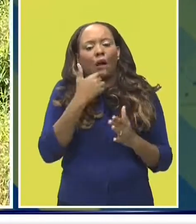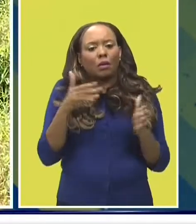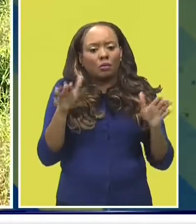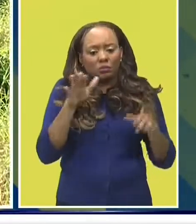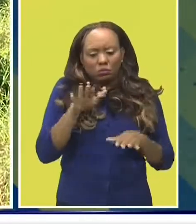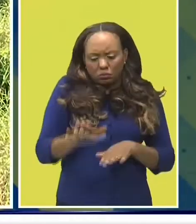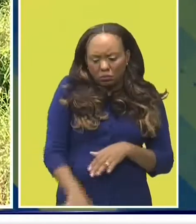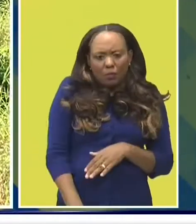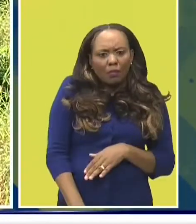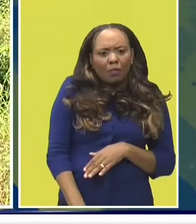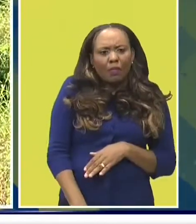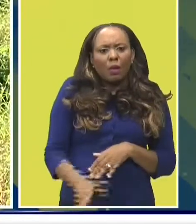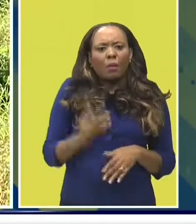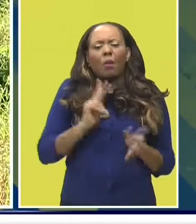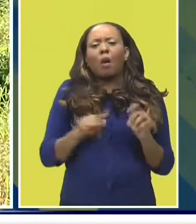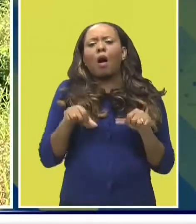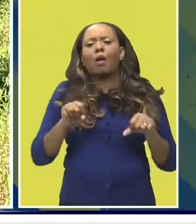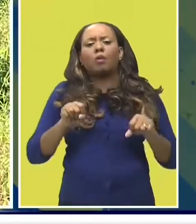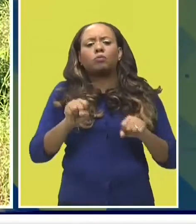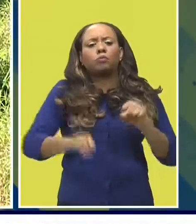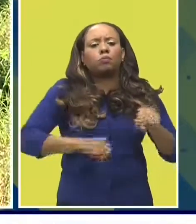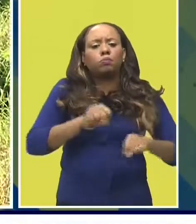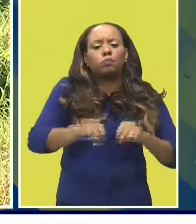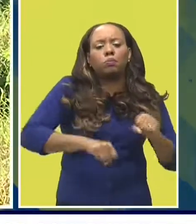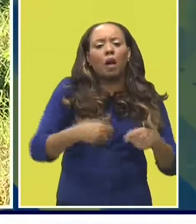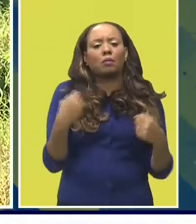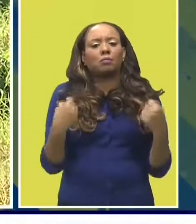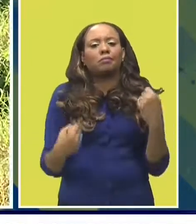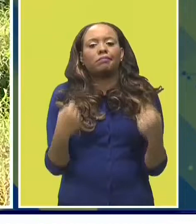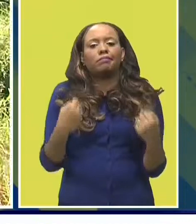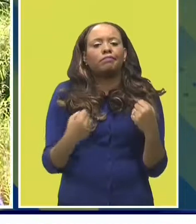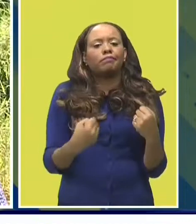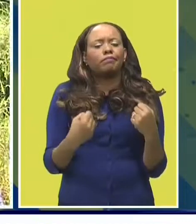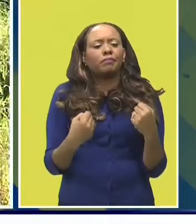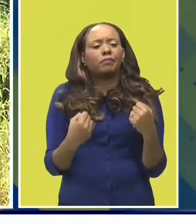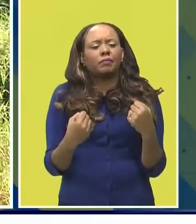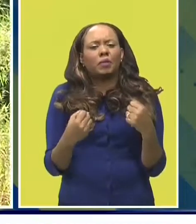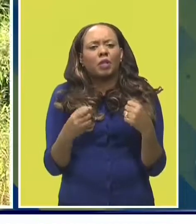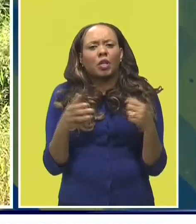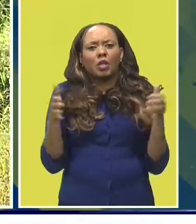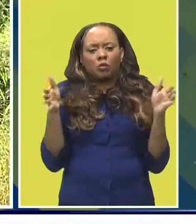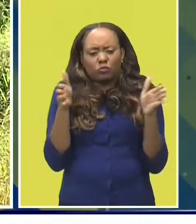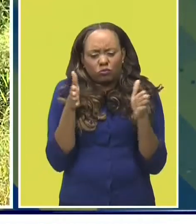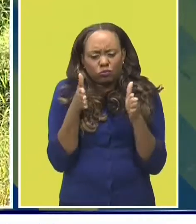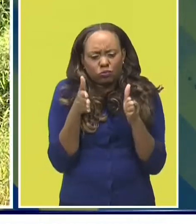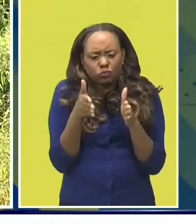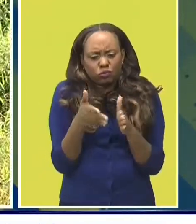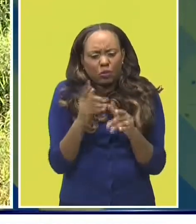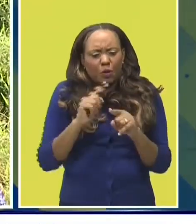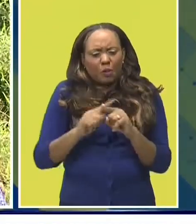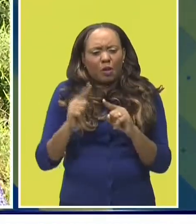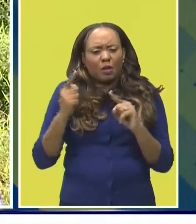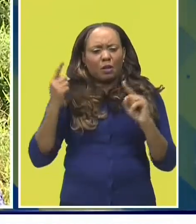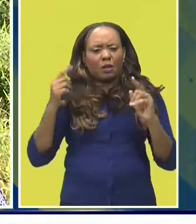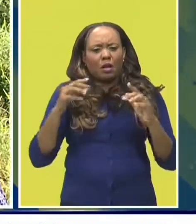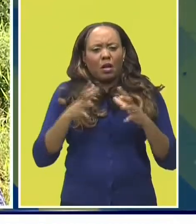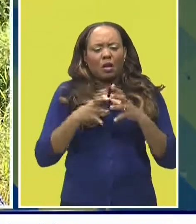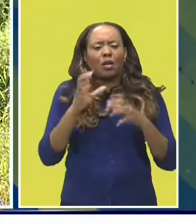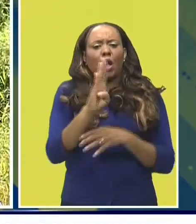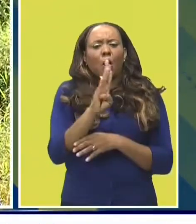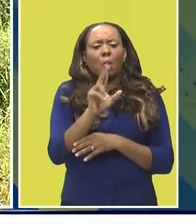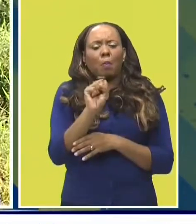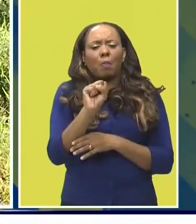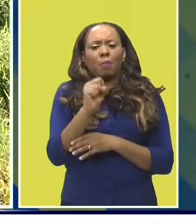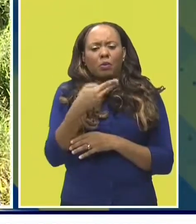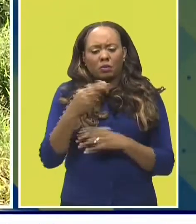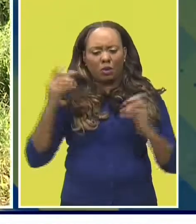children, cyclists and drivers and so, they are impacted upon when these roads are narrowed to this extent. And this is not something that the